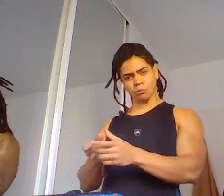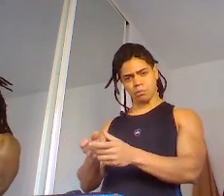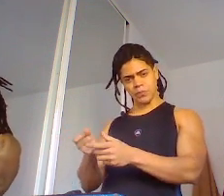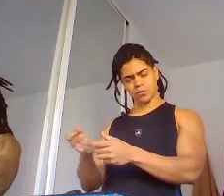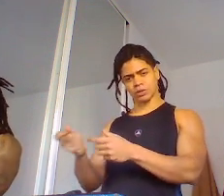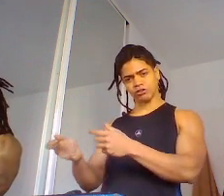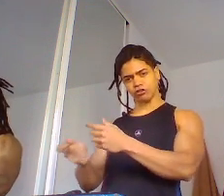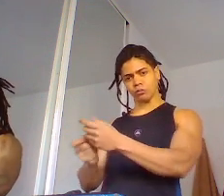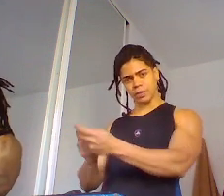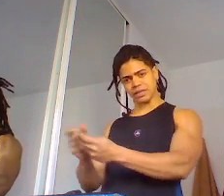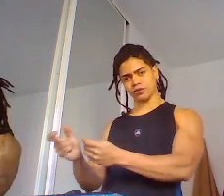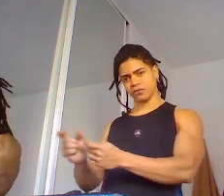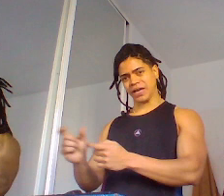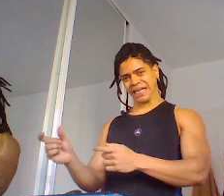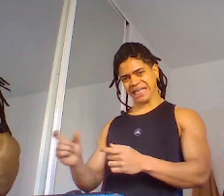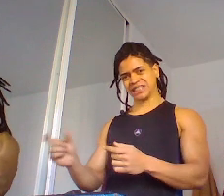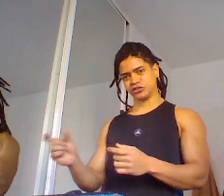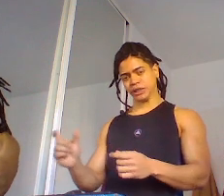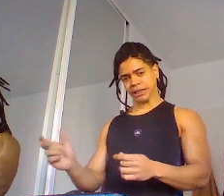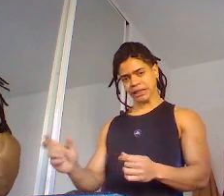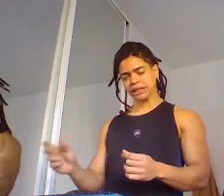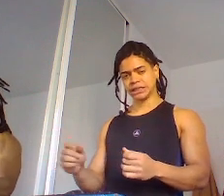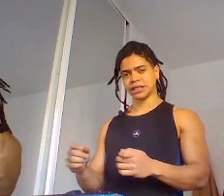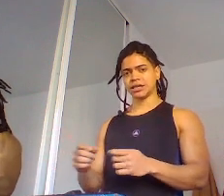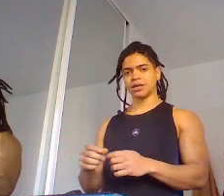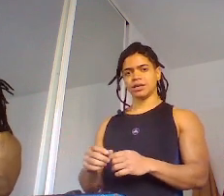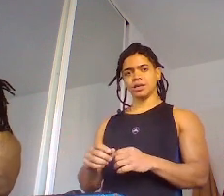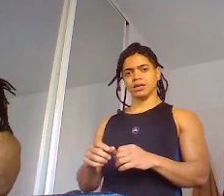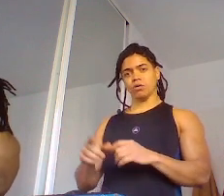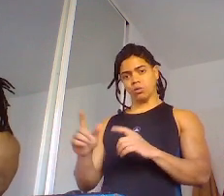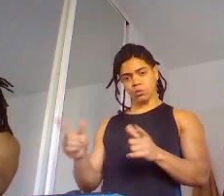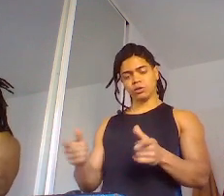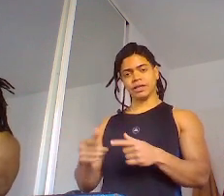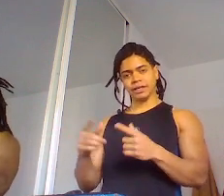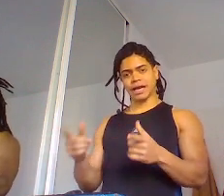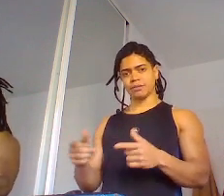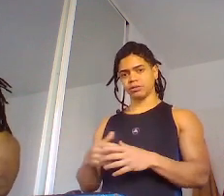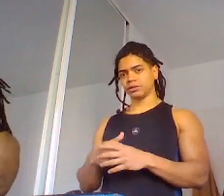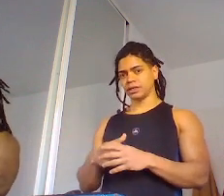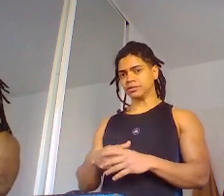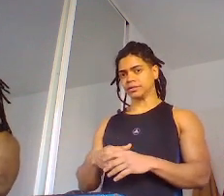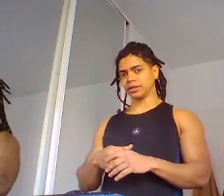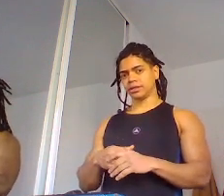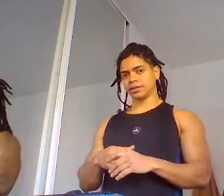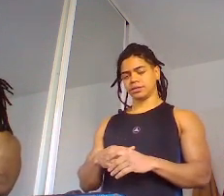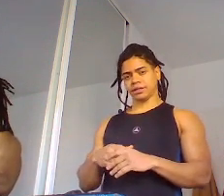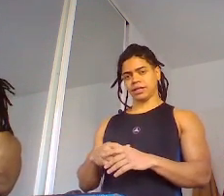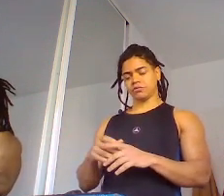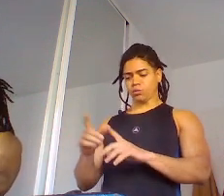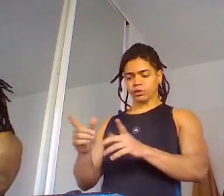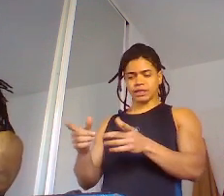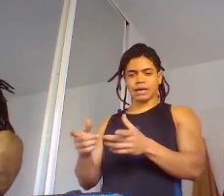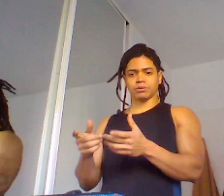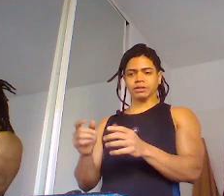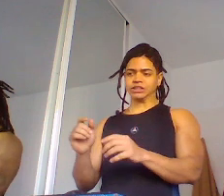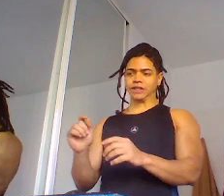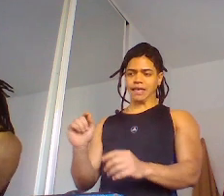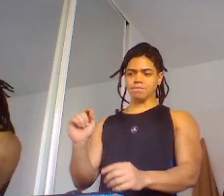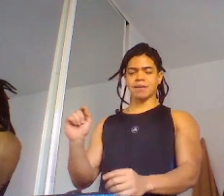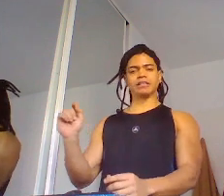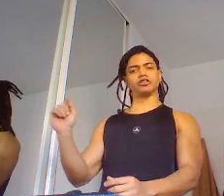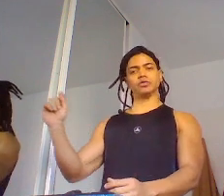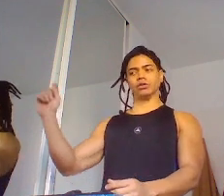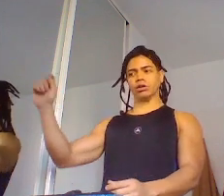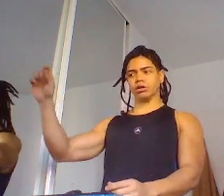companies that wants to meet their financial needs or working capital needs. Okay, so working capital is